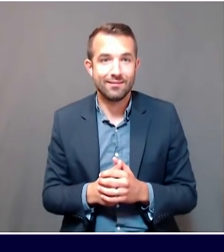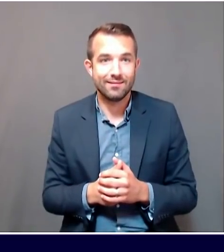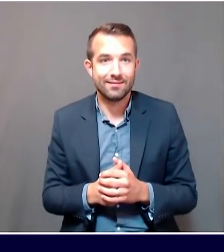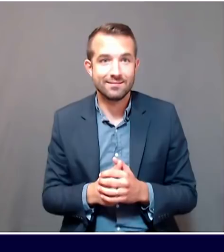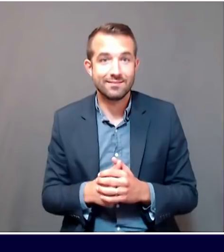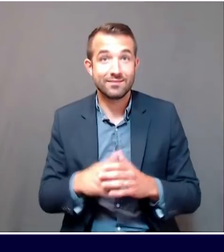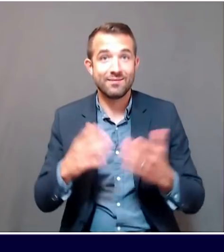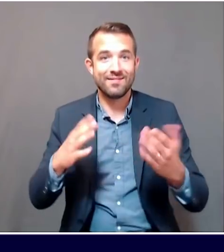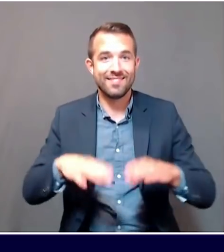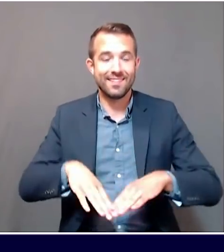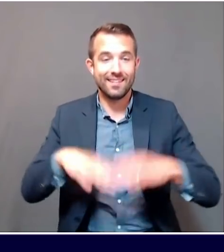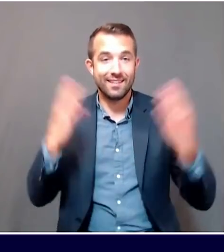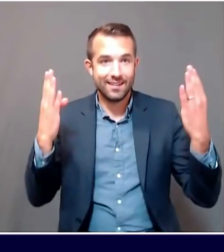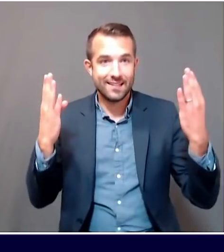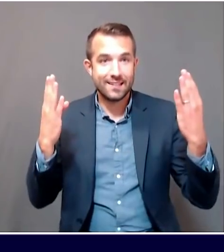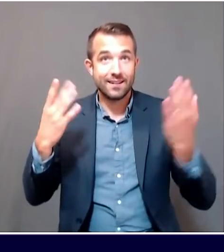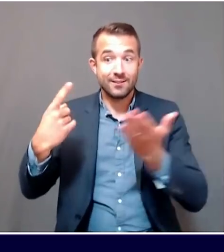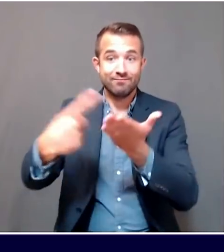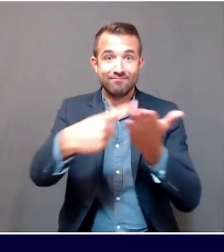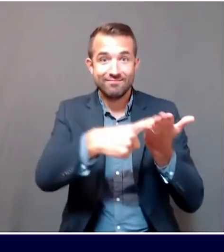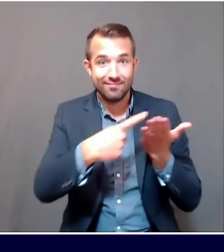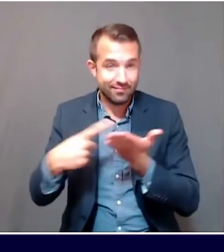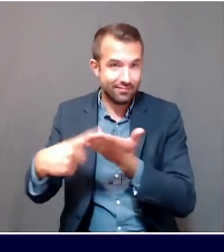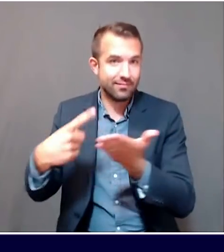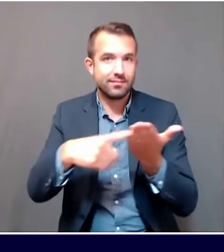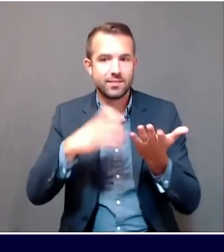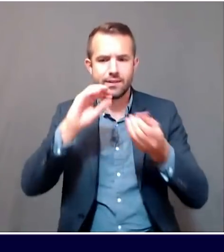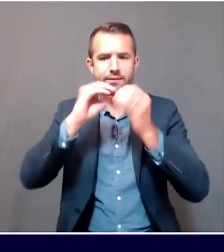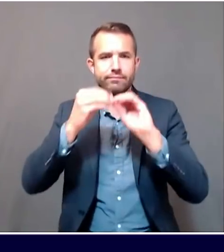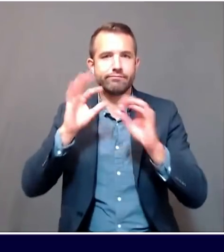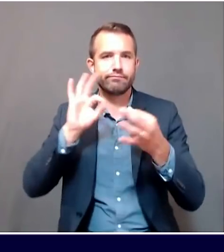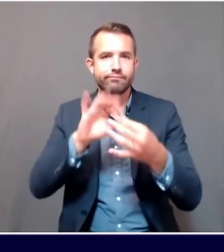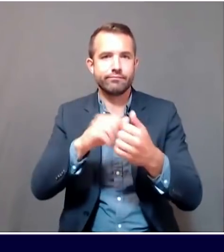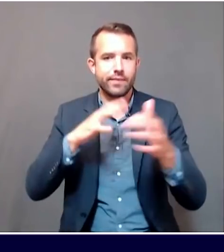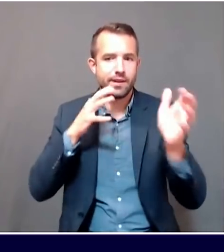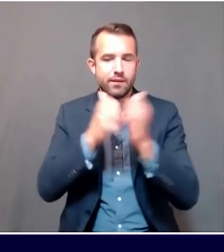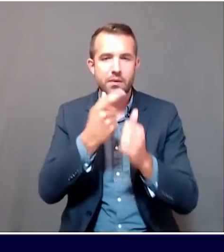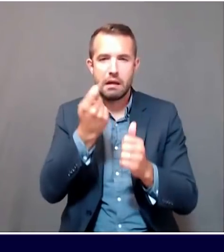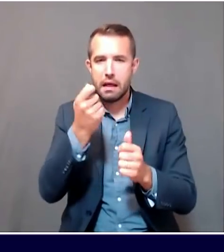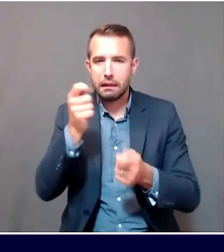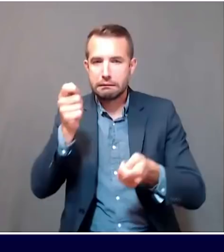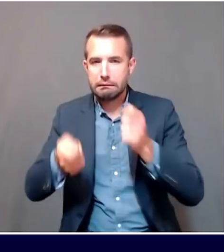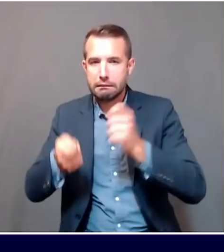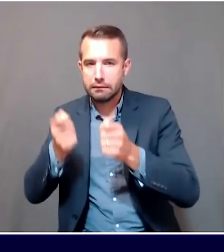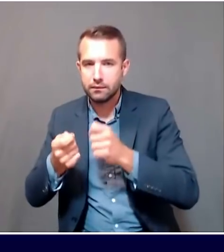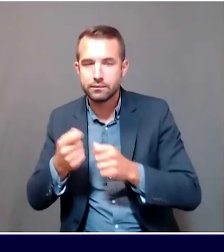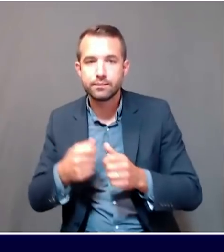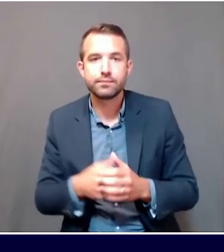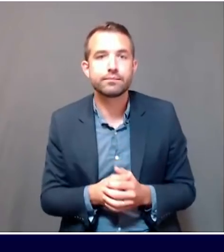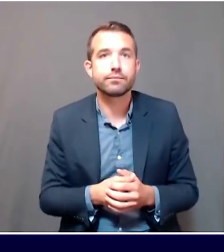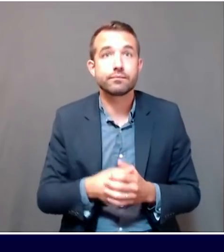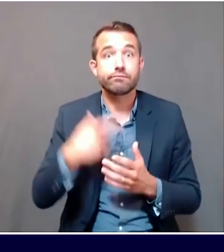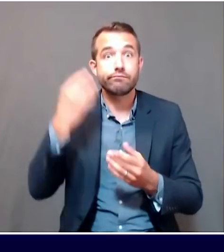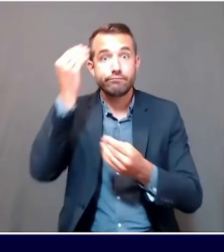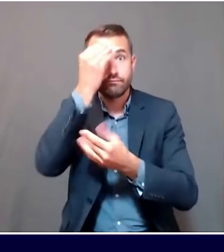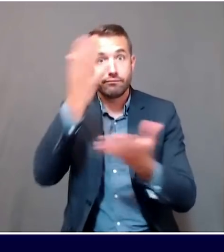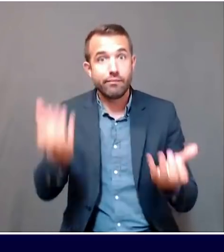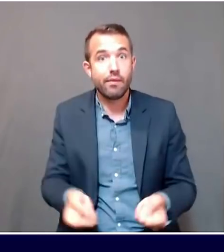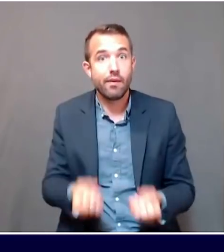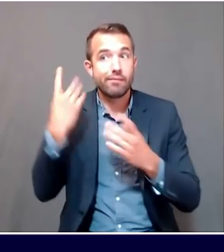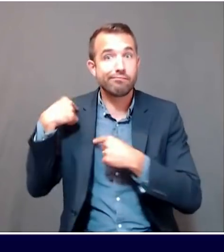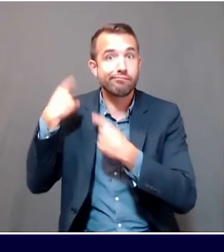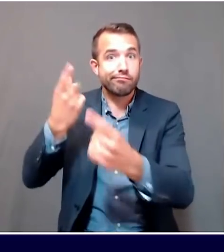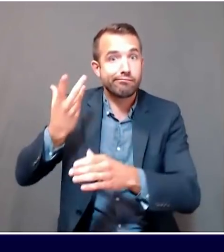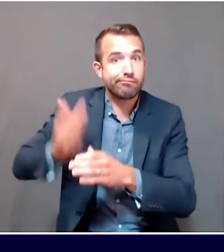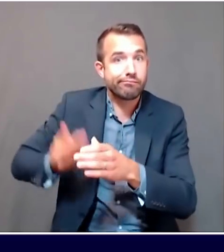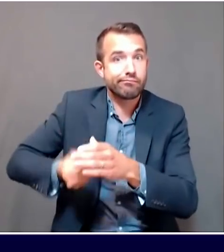with a discussion of some numbers that have changed. Many of you may have noticed that the number of deaths that Maine